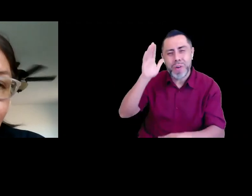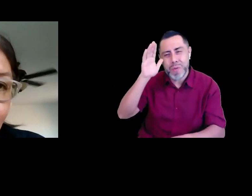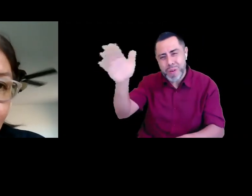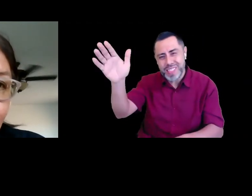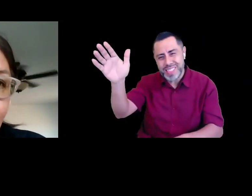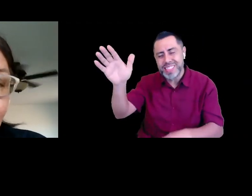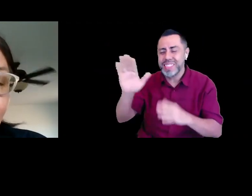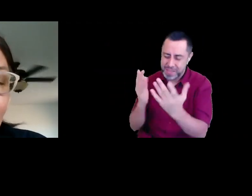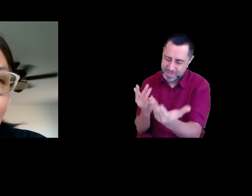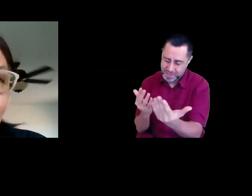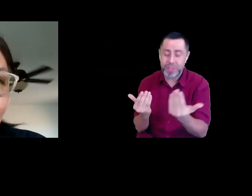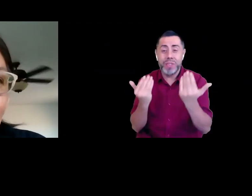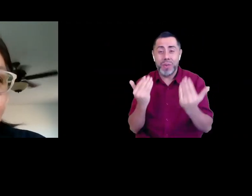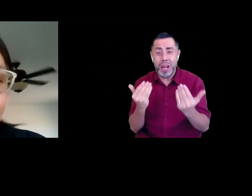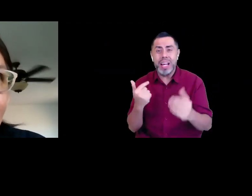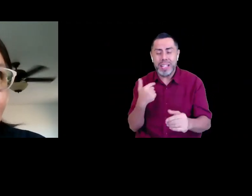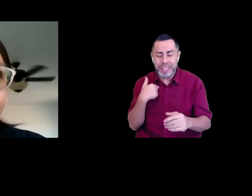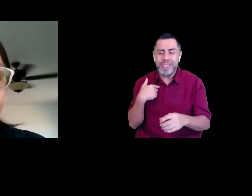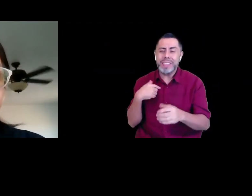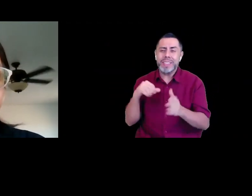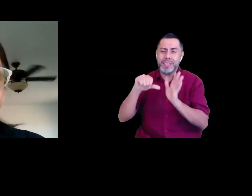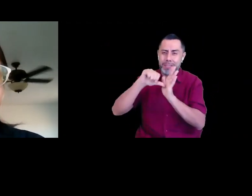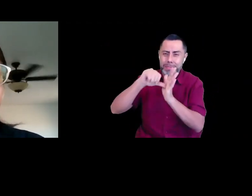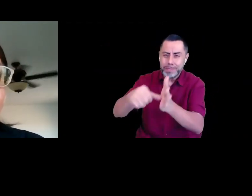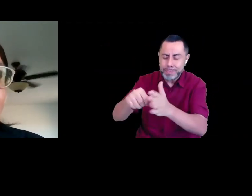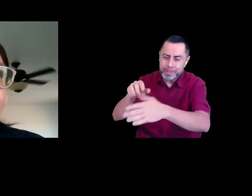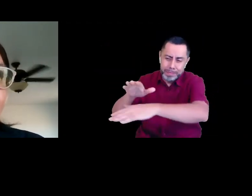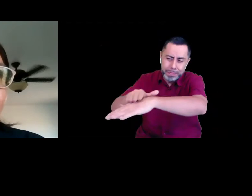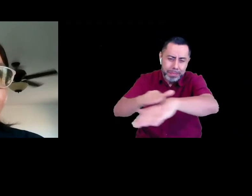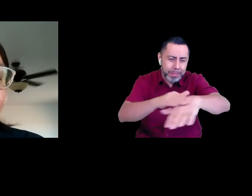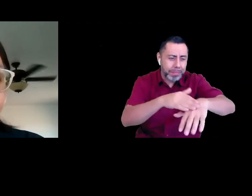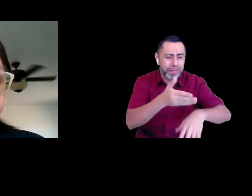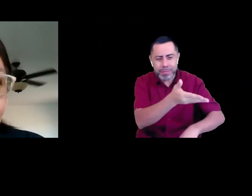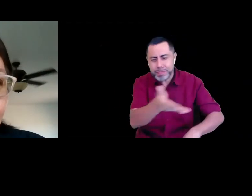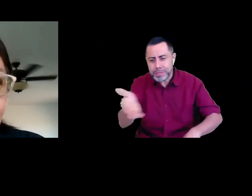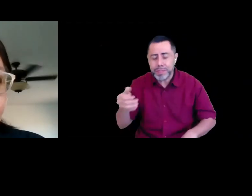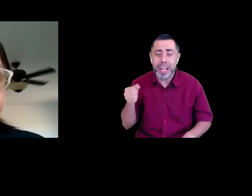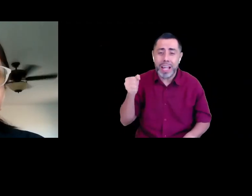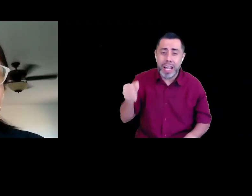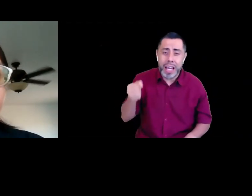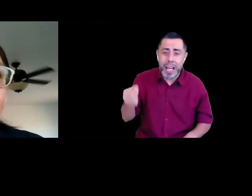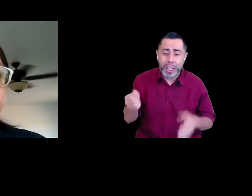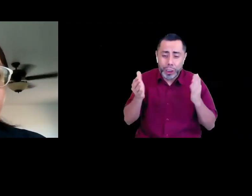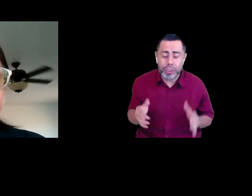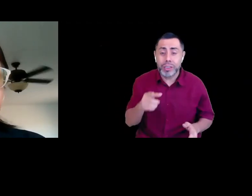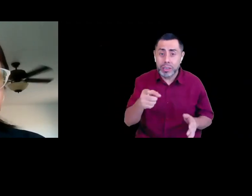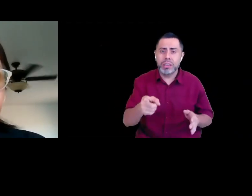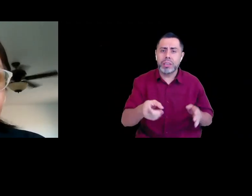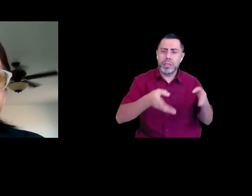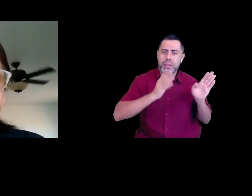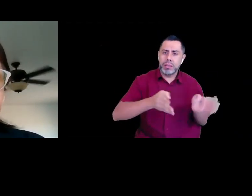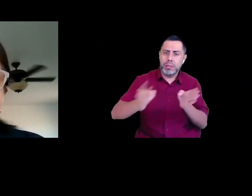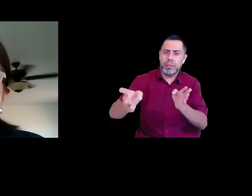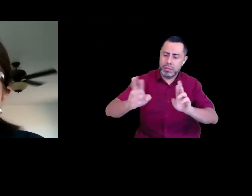our elders, be winter ready, you know, that's get your firewood, stock up